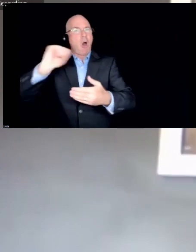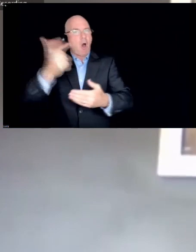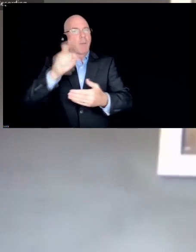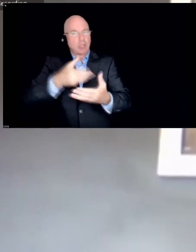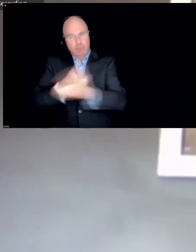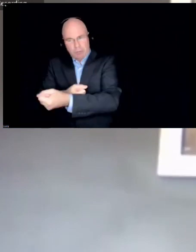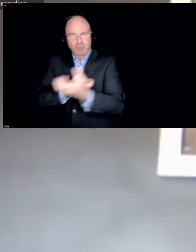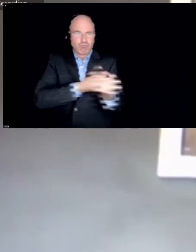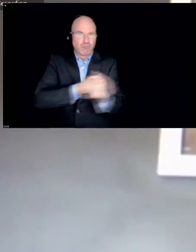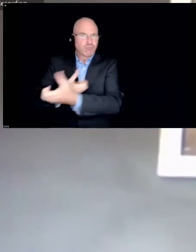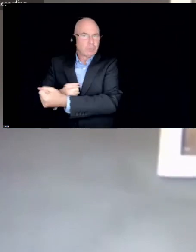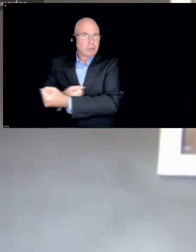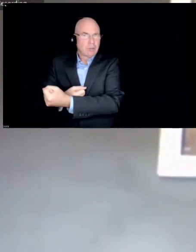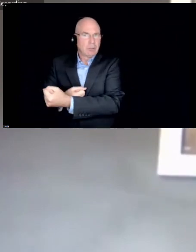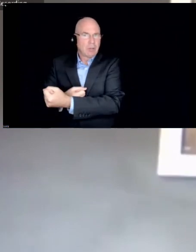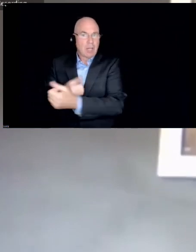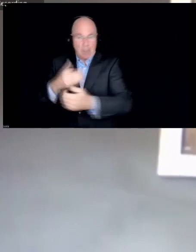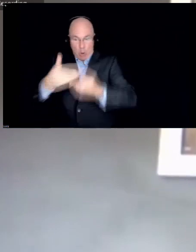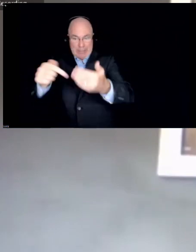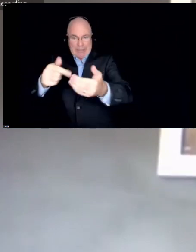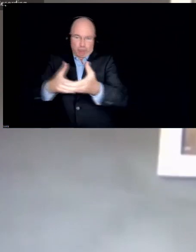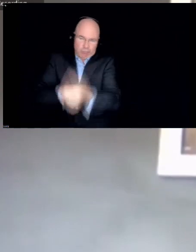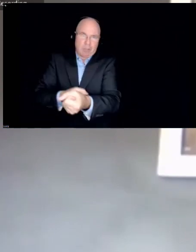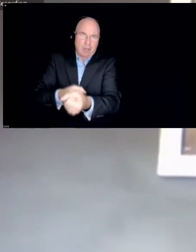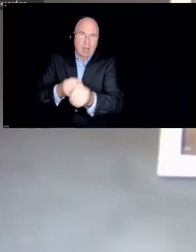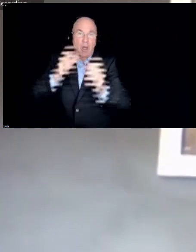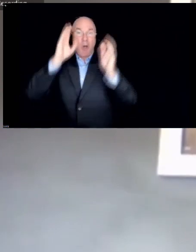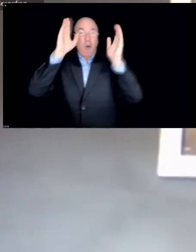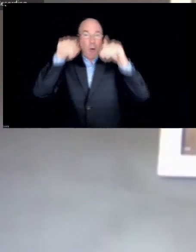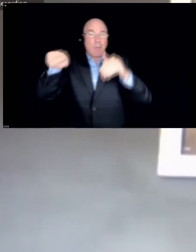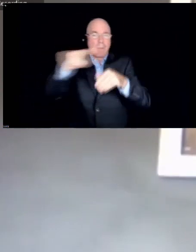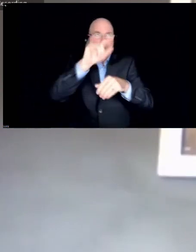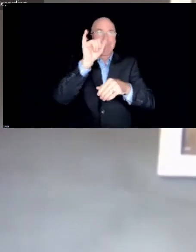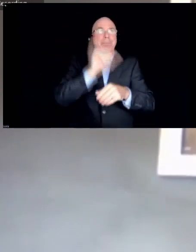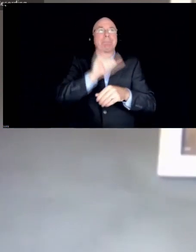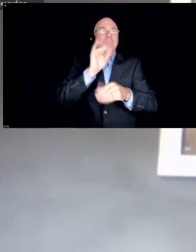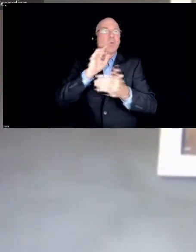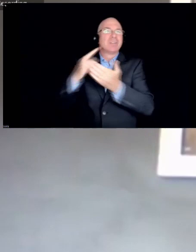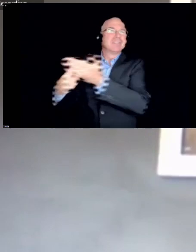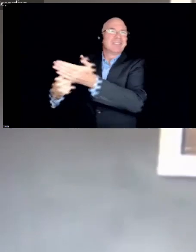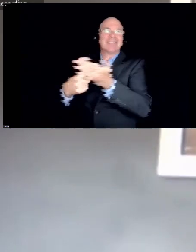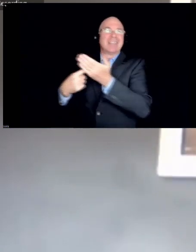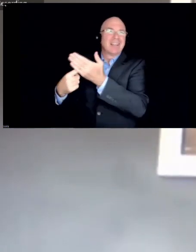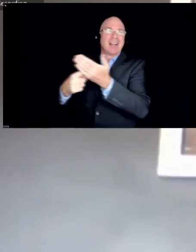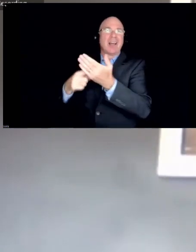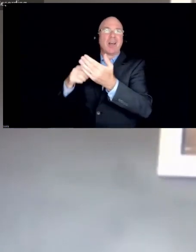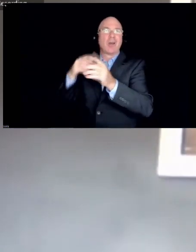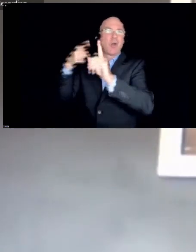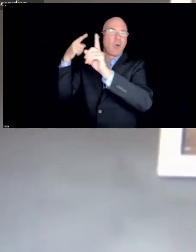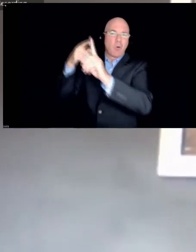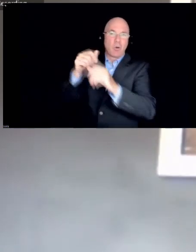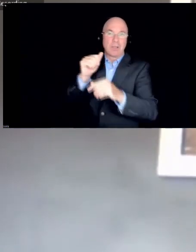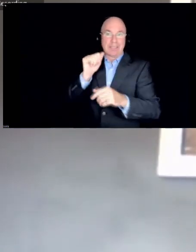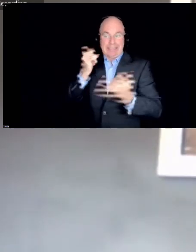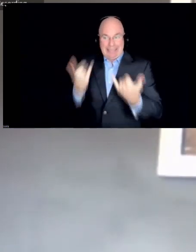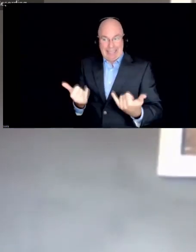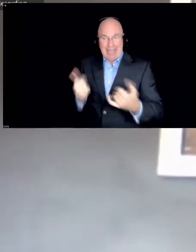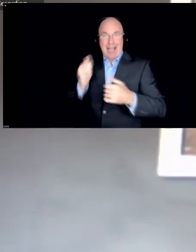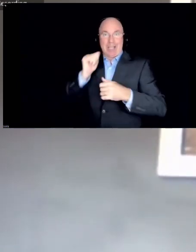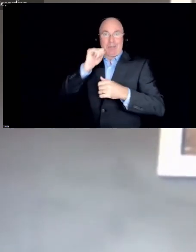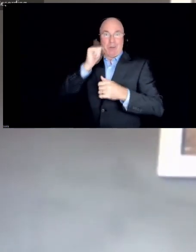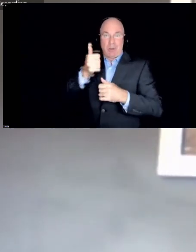I hope this gives you some insight into the dialogues and how we are collectively approaching this. The next few days are